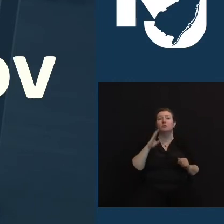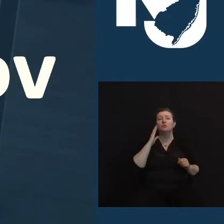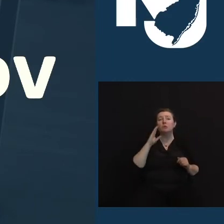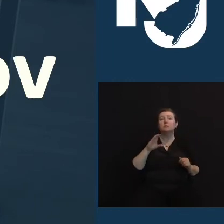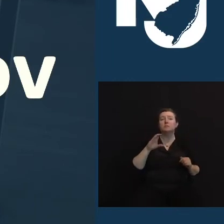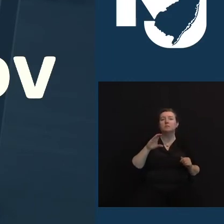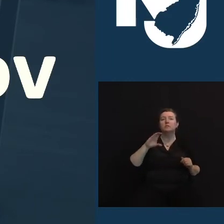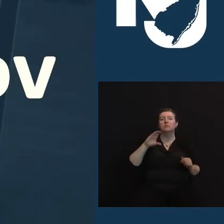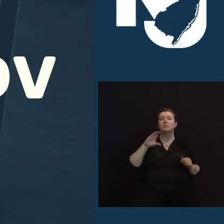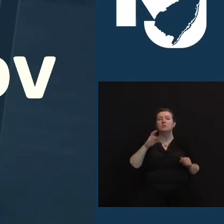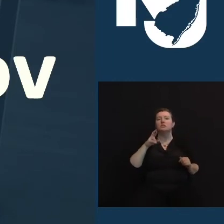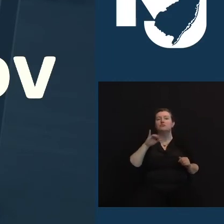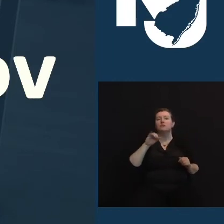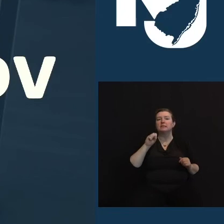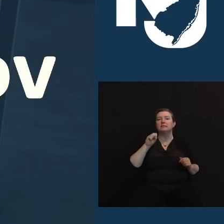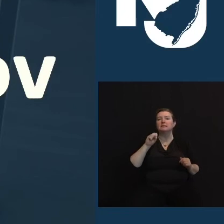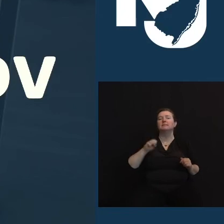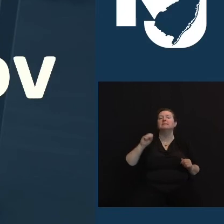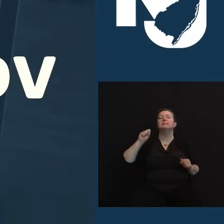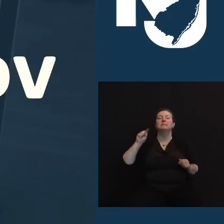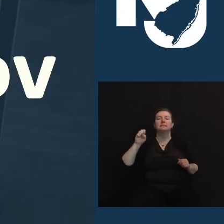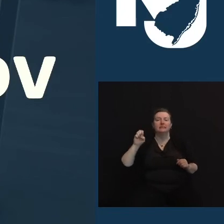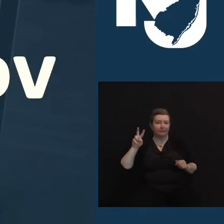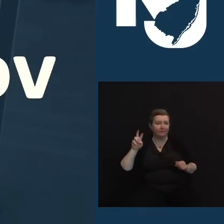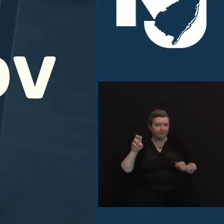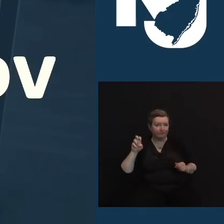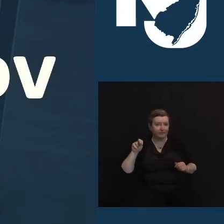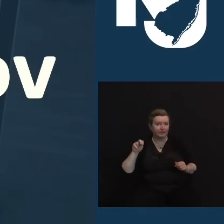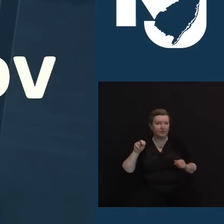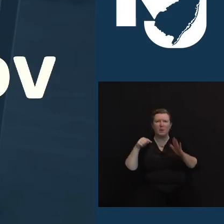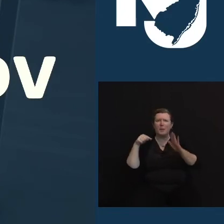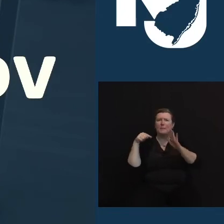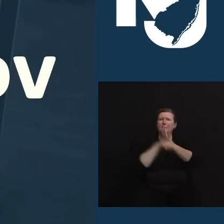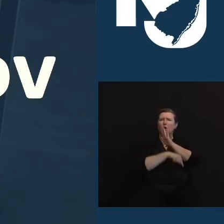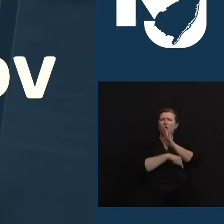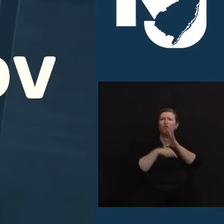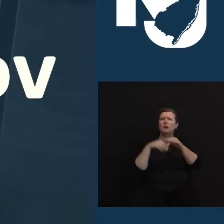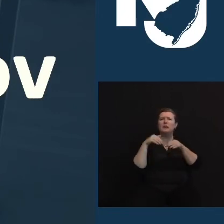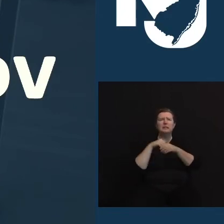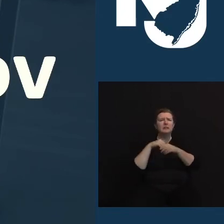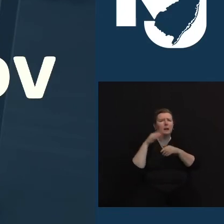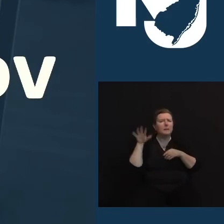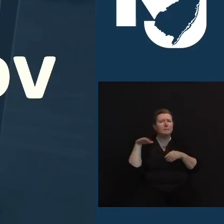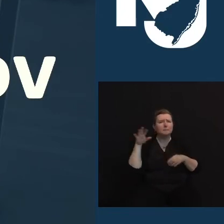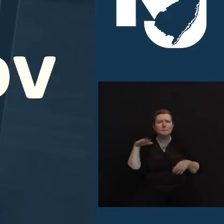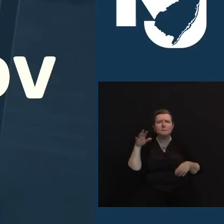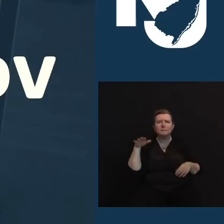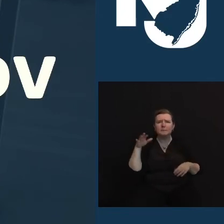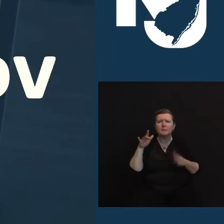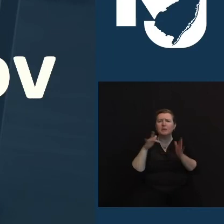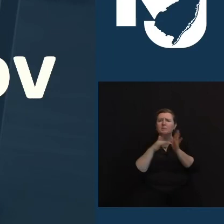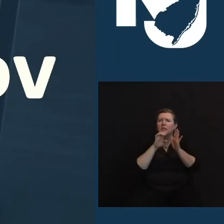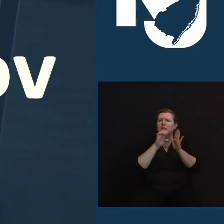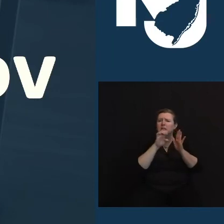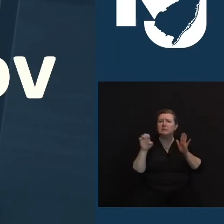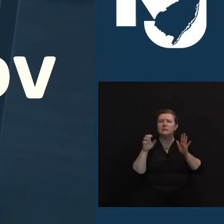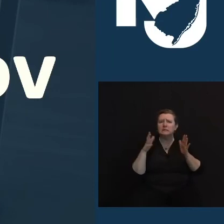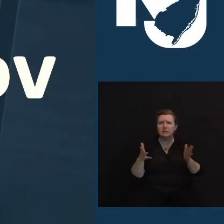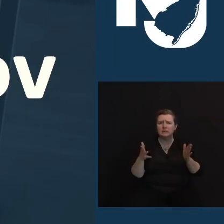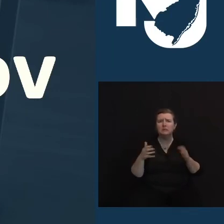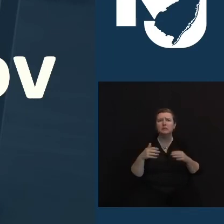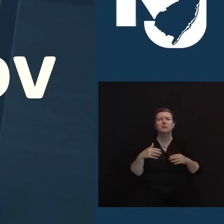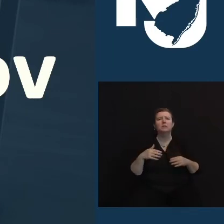the bodies were flown to Ramstein Air Base in Germany when I was the ambassador, and I had the heavy, sad duty